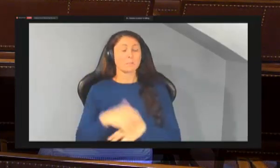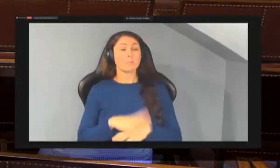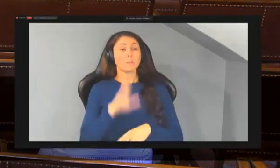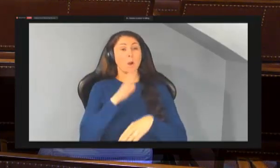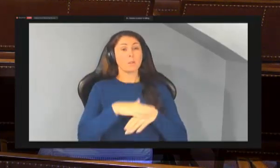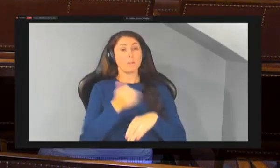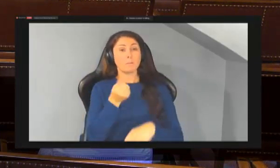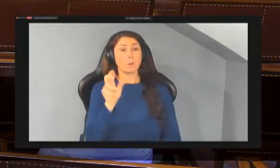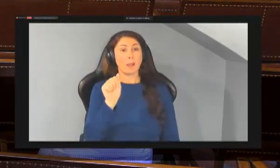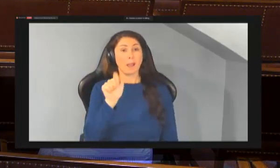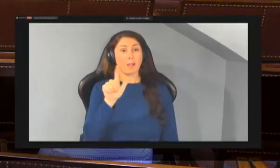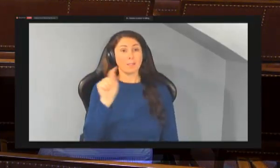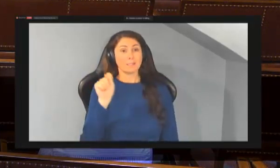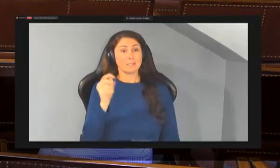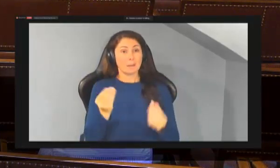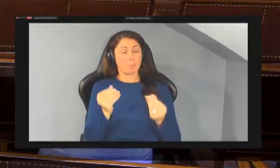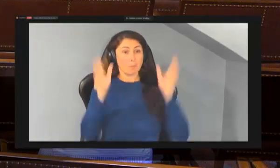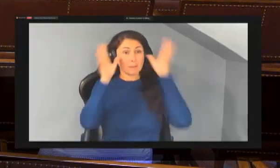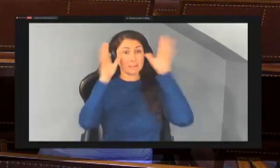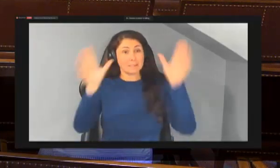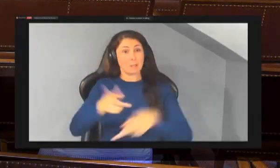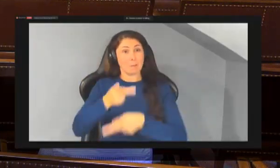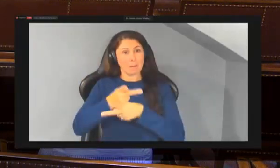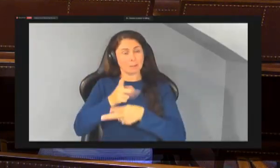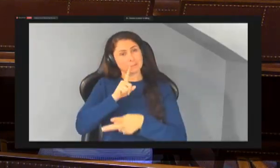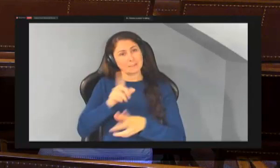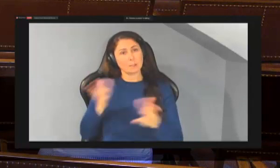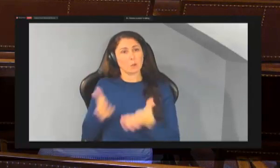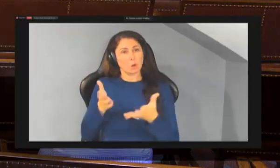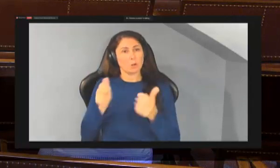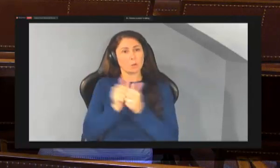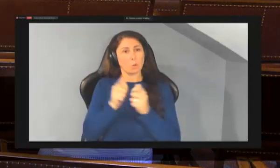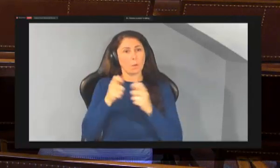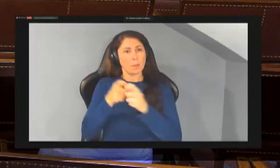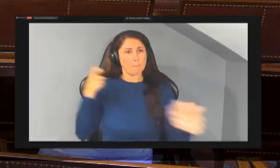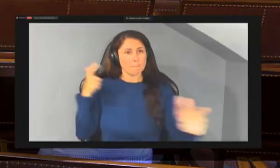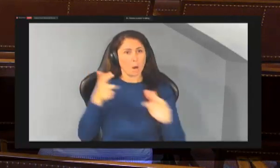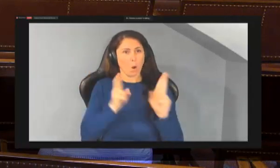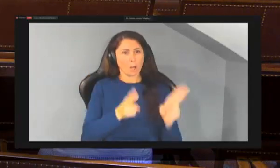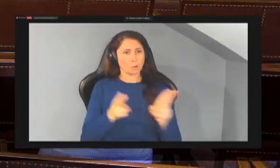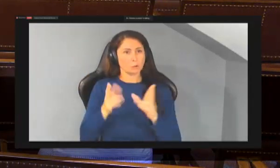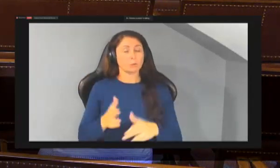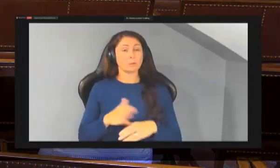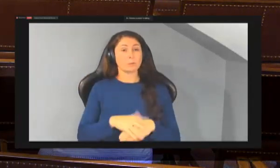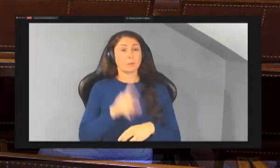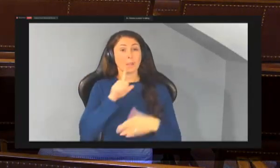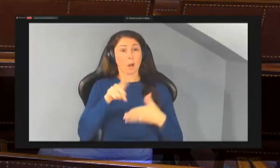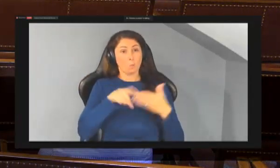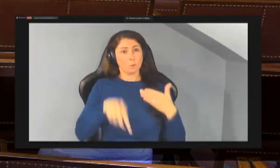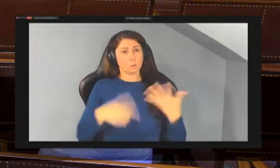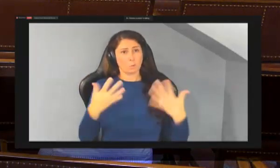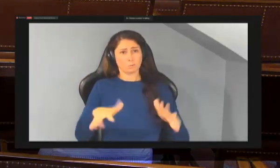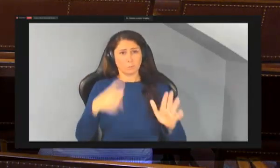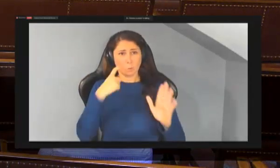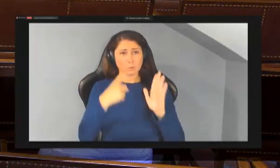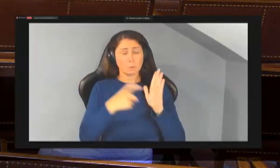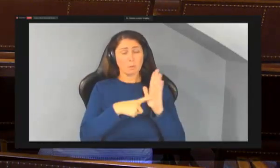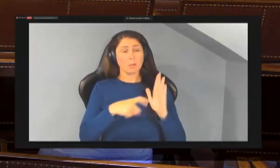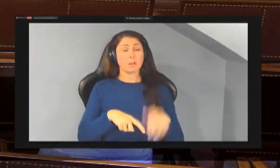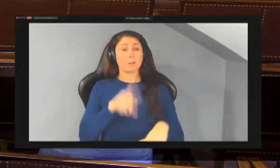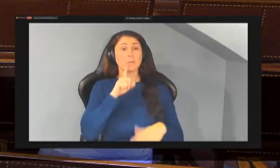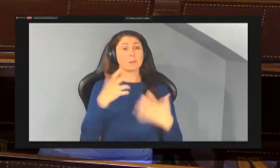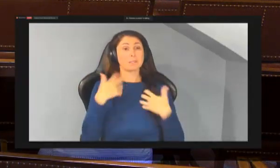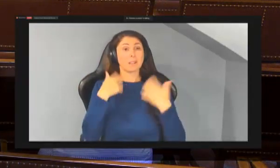ALT properties, deer management is encouraged with bow hunters. The results are truly noticeable. There is a